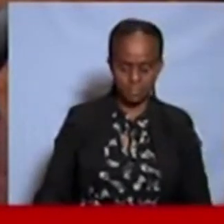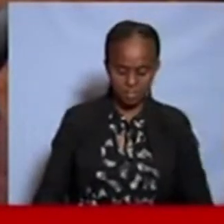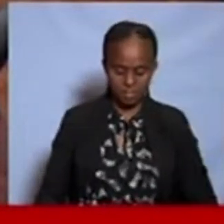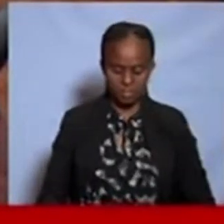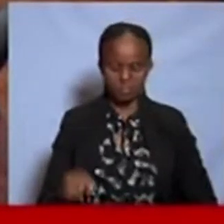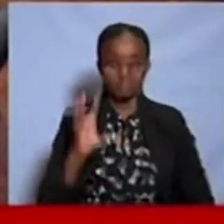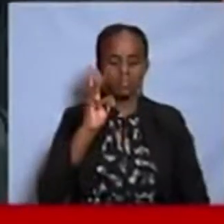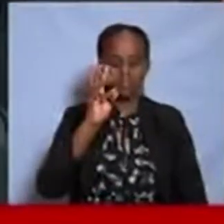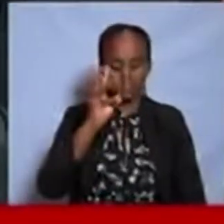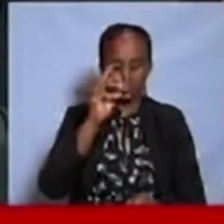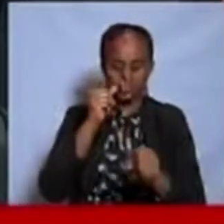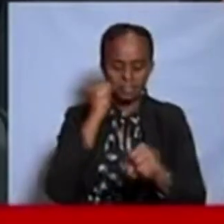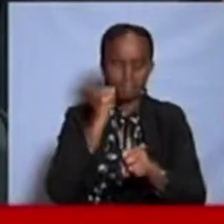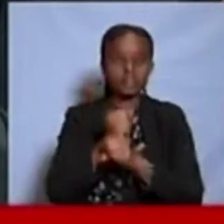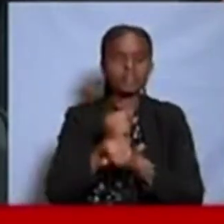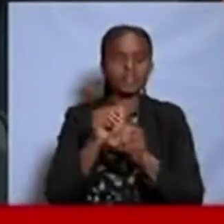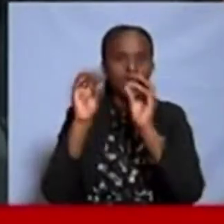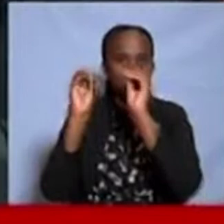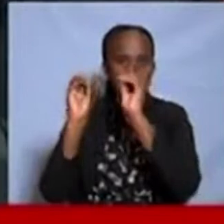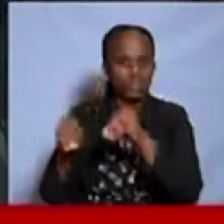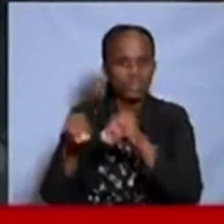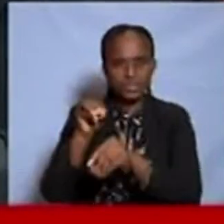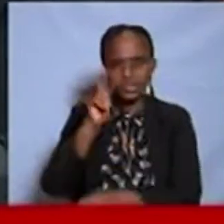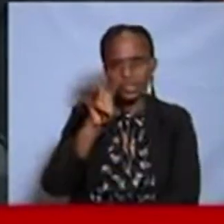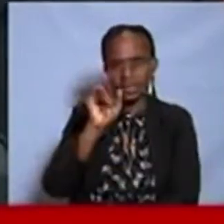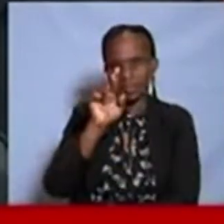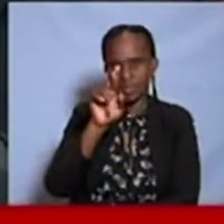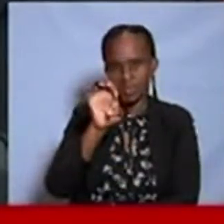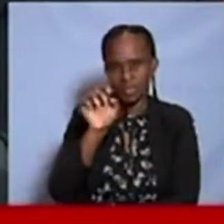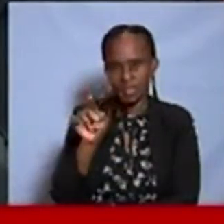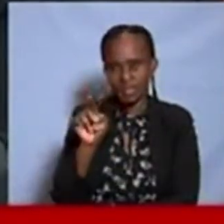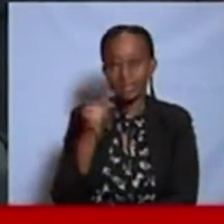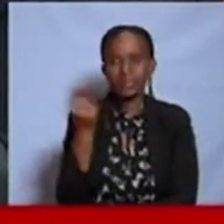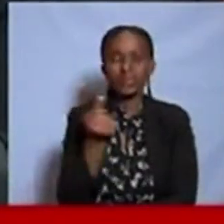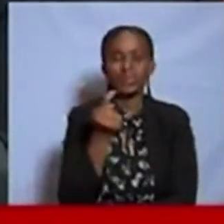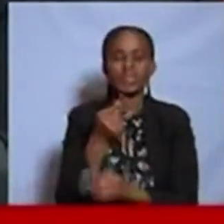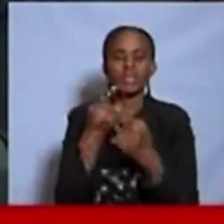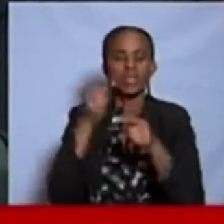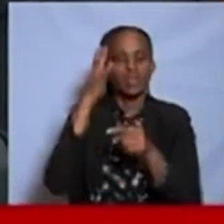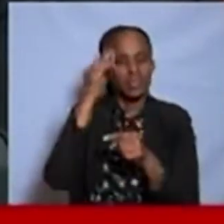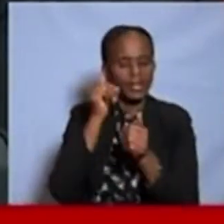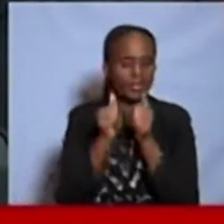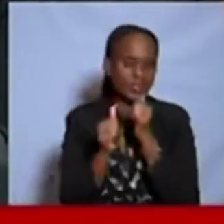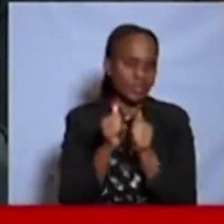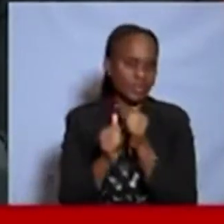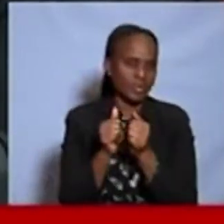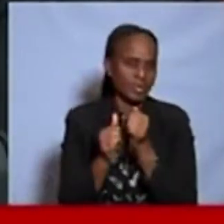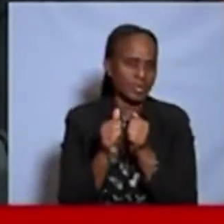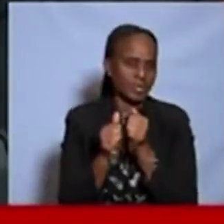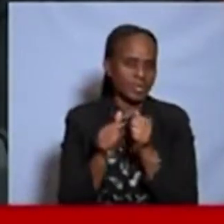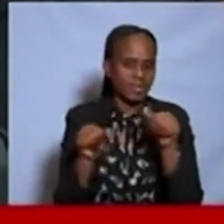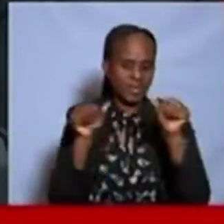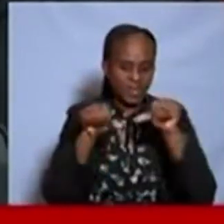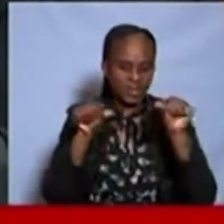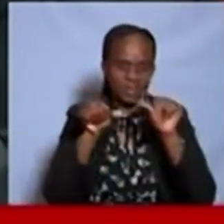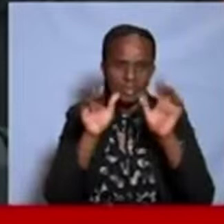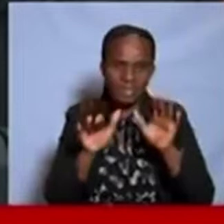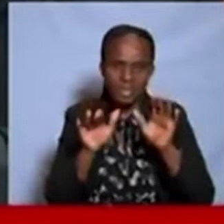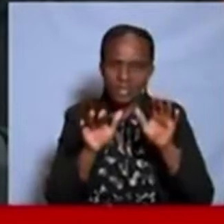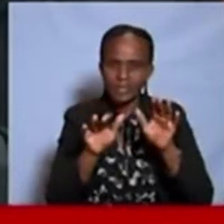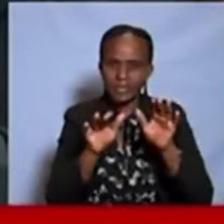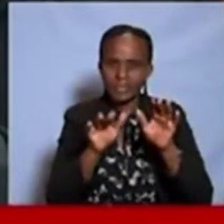to fence a dump site, and this has only happened because of the auditor's